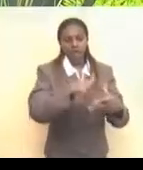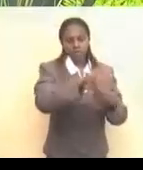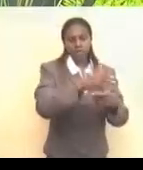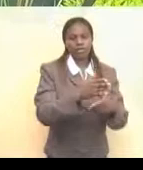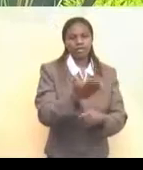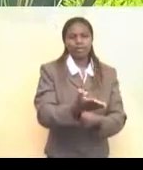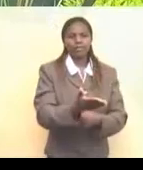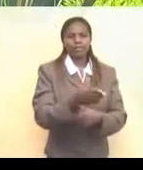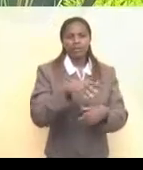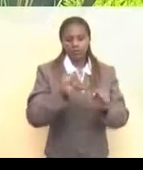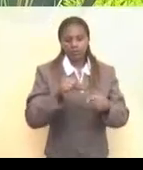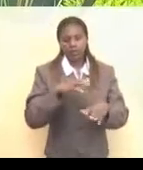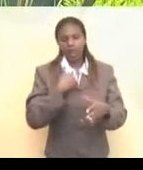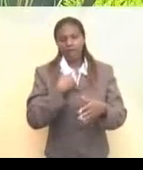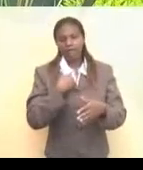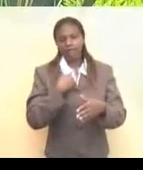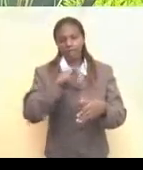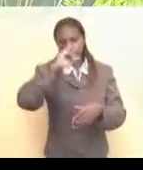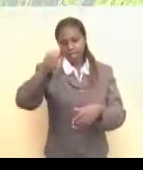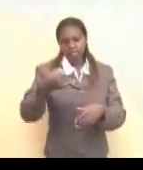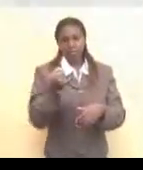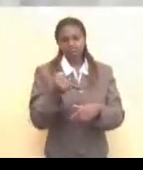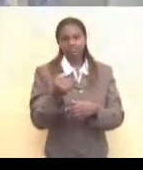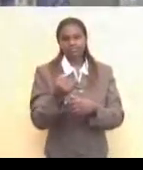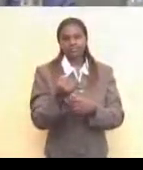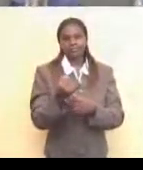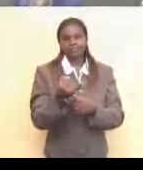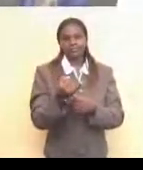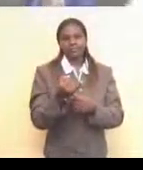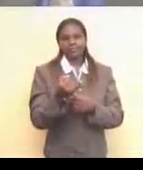there, so that we can have a just system.